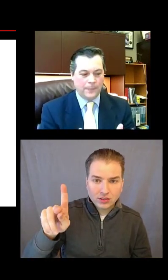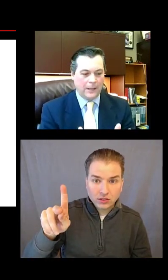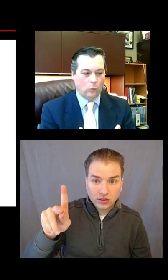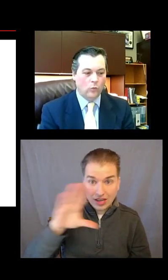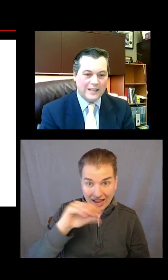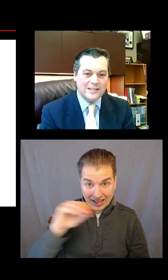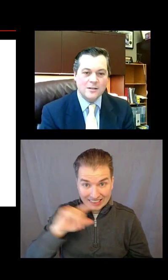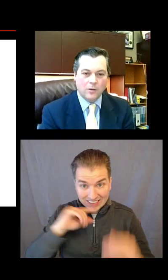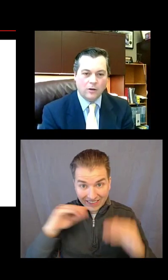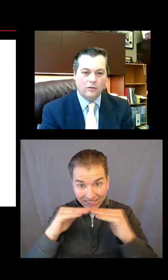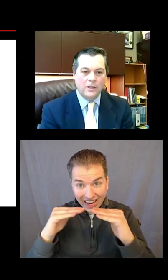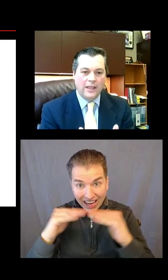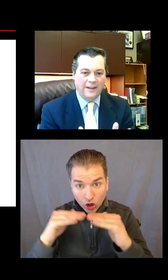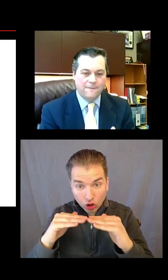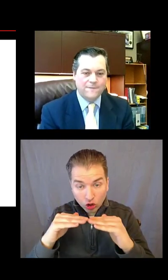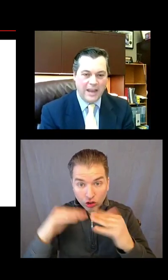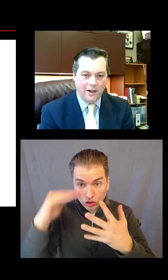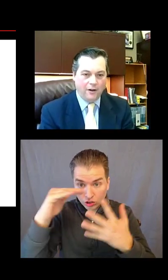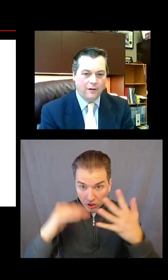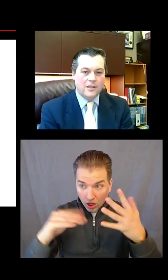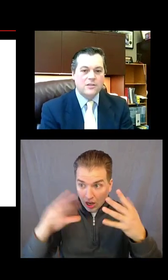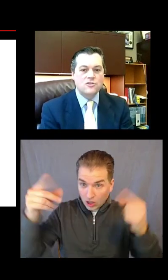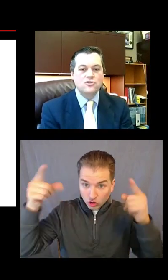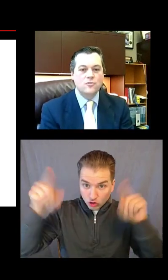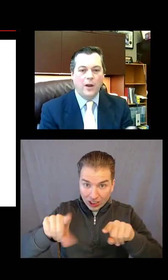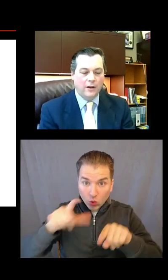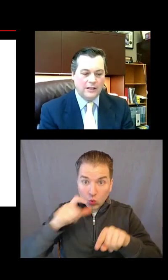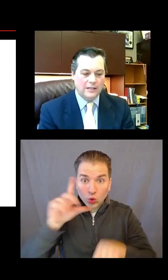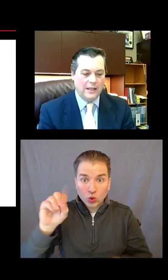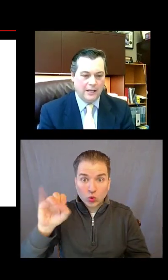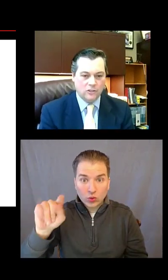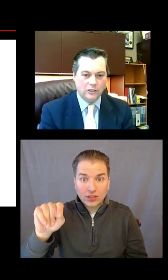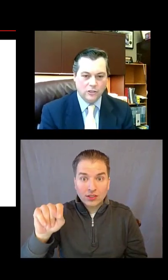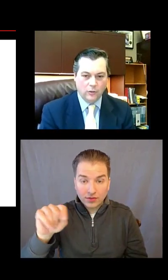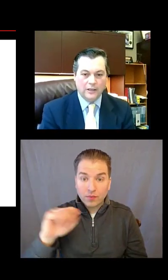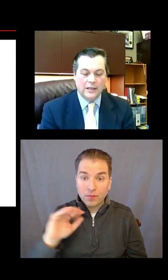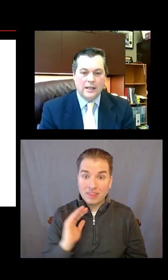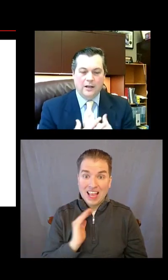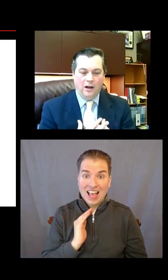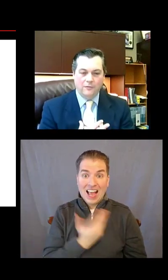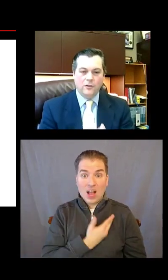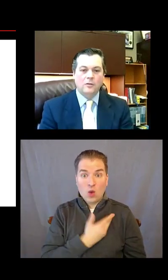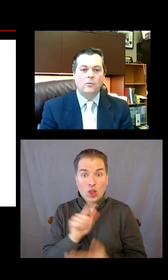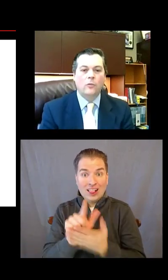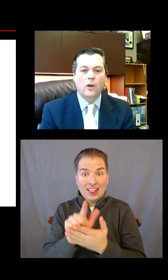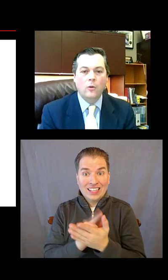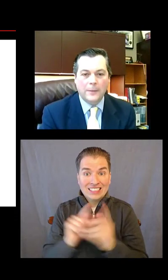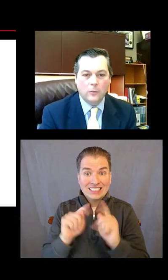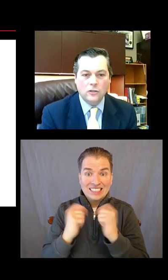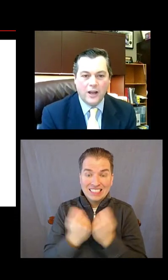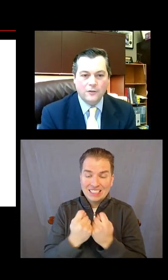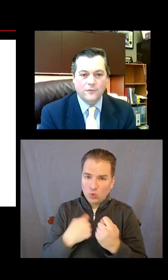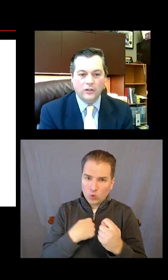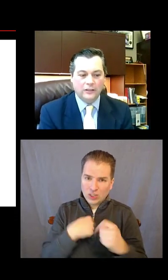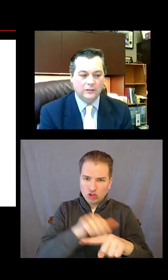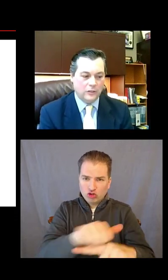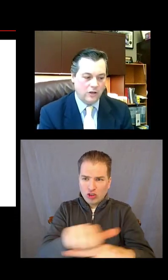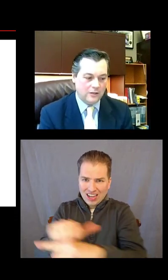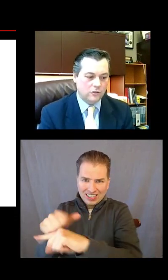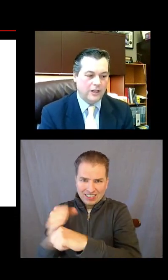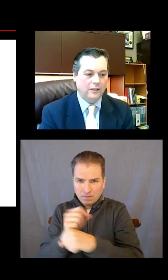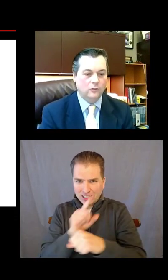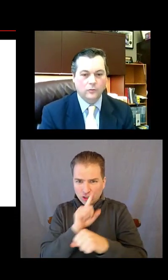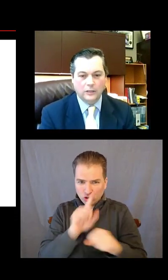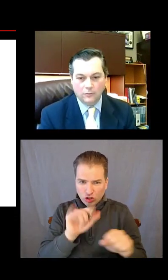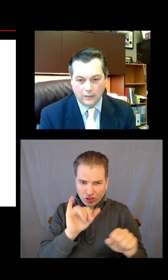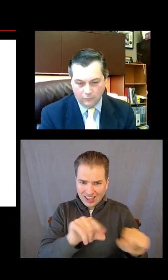reasonable and fair that the two parties actually do it. At our firm, oh, I mean, we try to focus, we